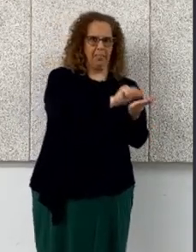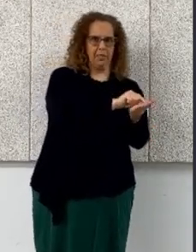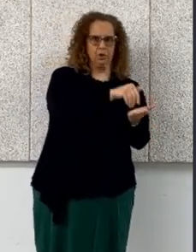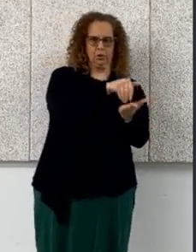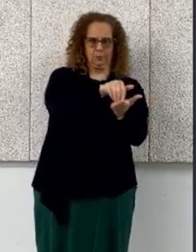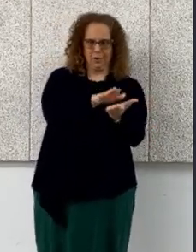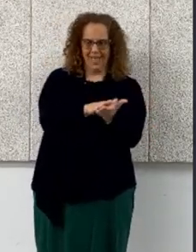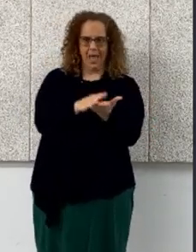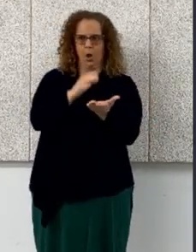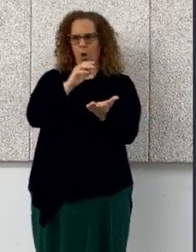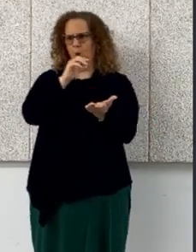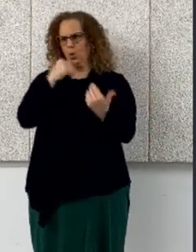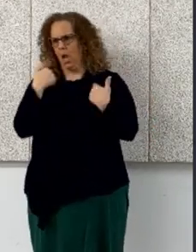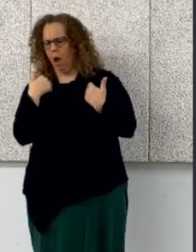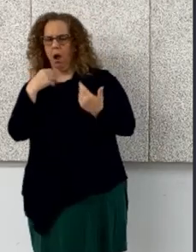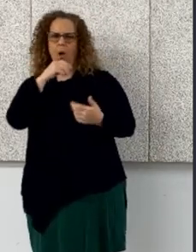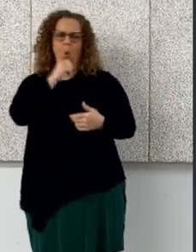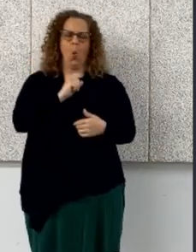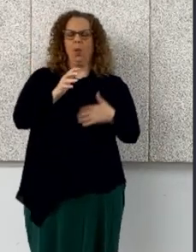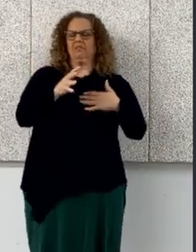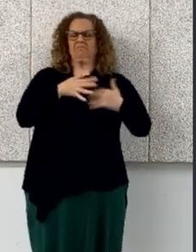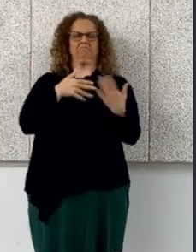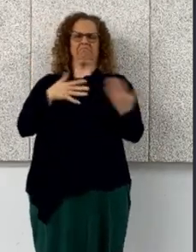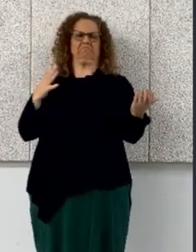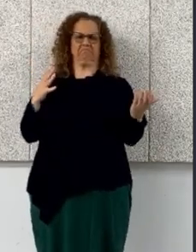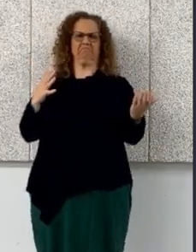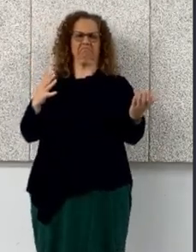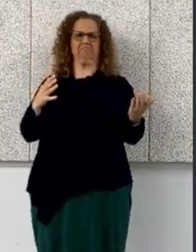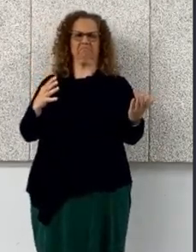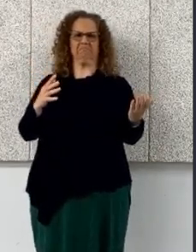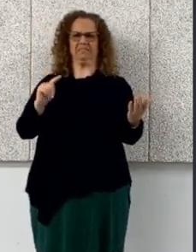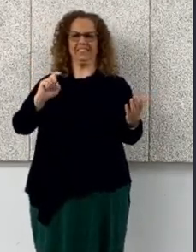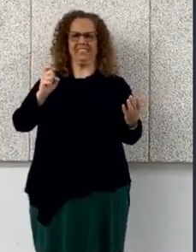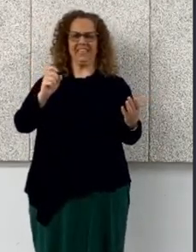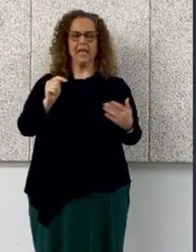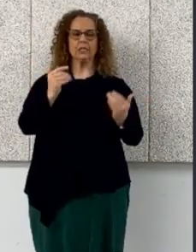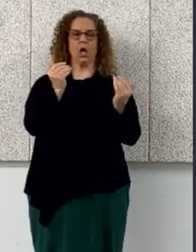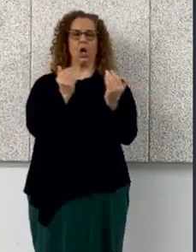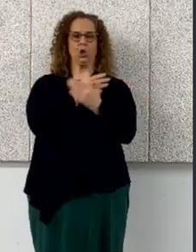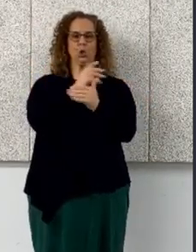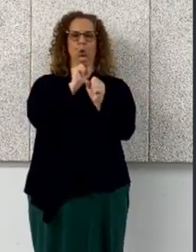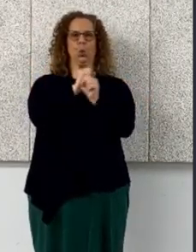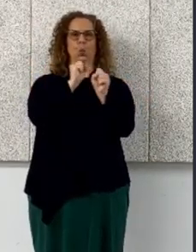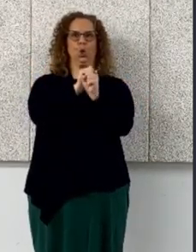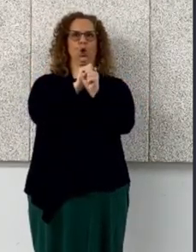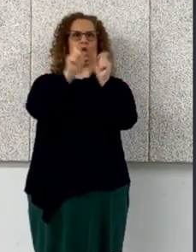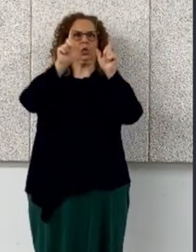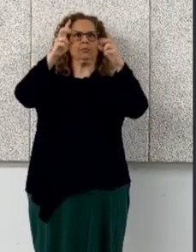is productions that have been made of extant text, just to say. New work mm-hmm. is a big thing.